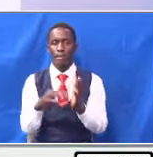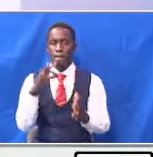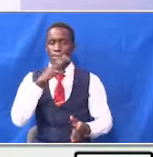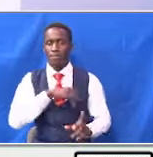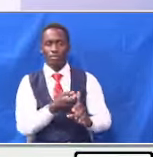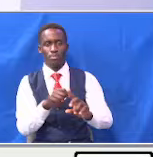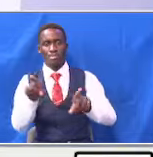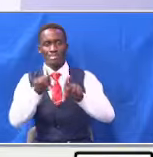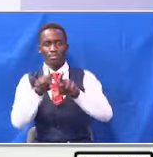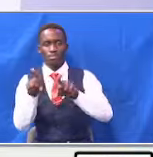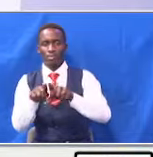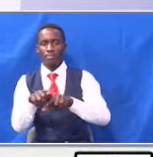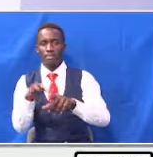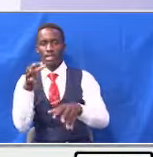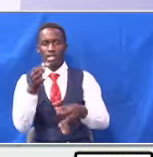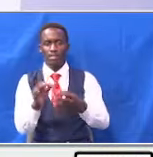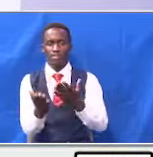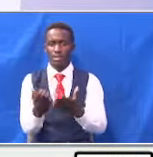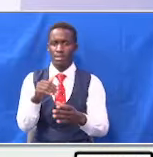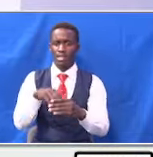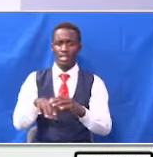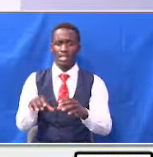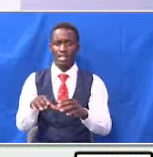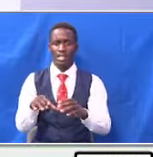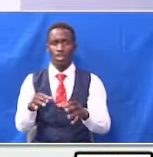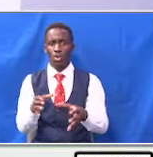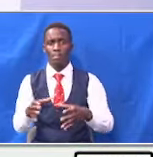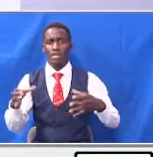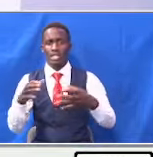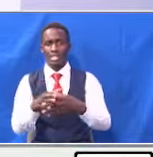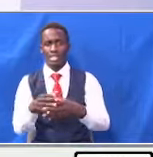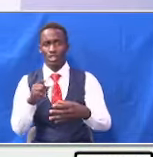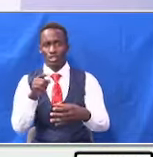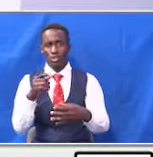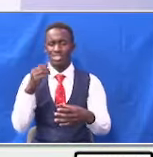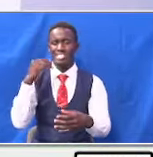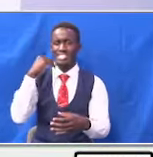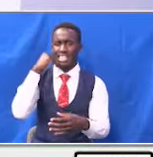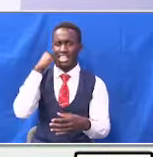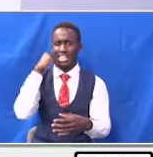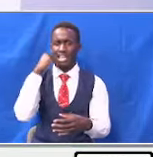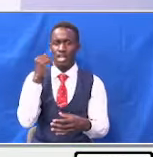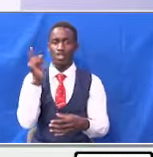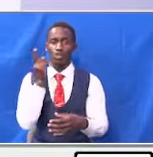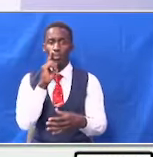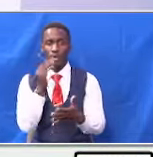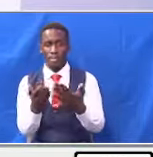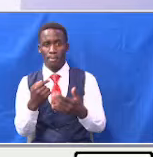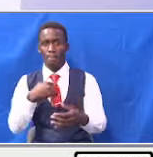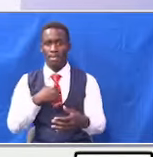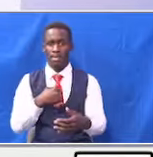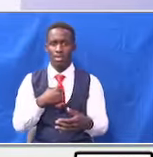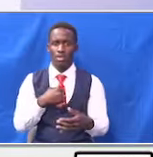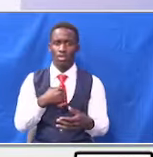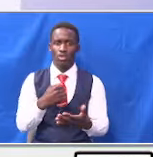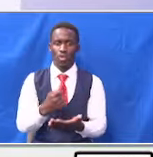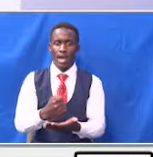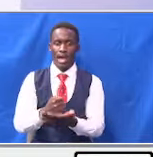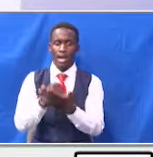I'm sick, you're probably going to be sick too if it's communicable, but you're going to reduce productivity by having another sick Kenyan in your